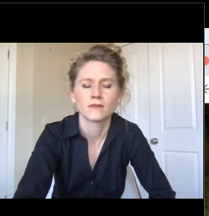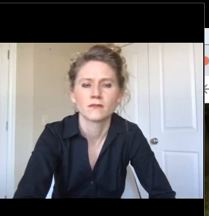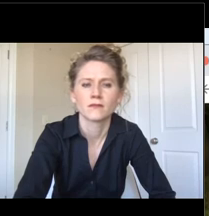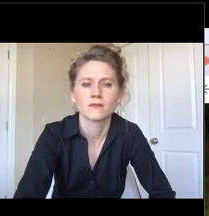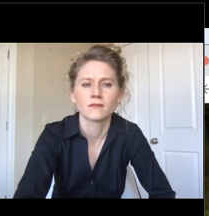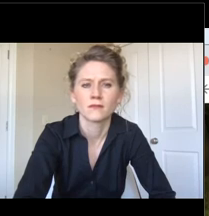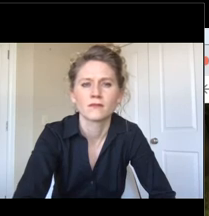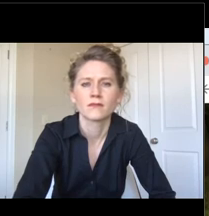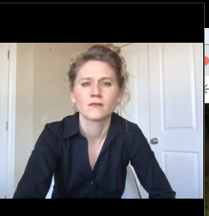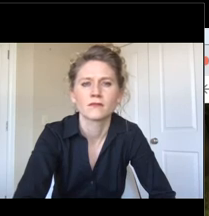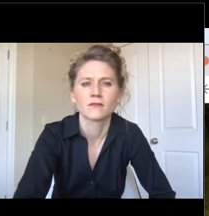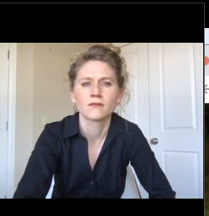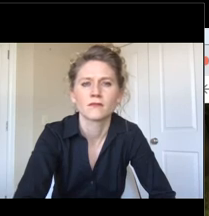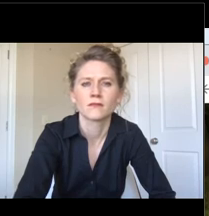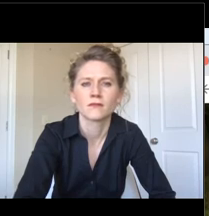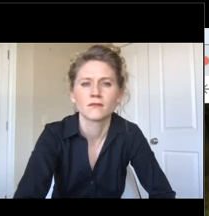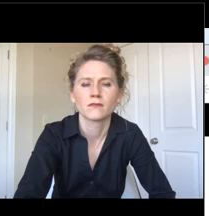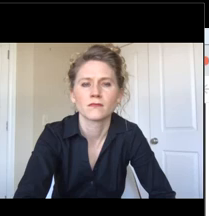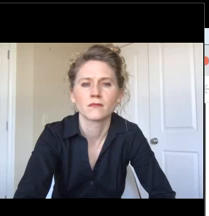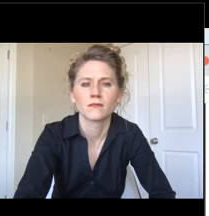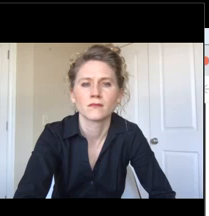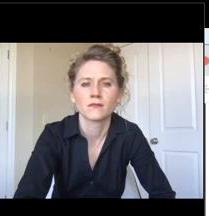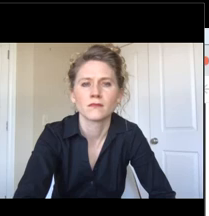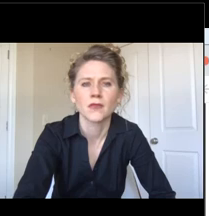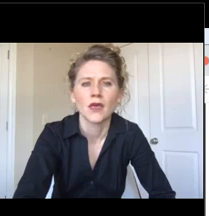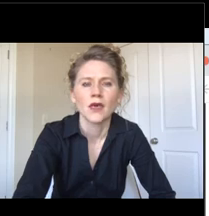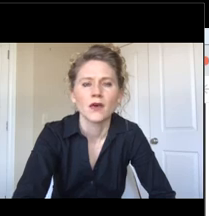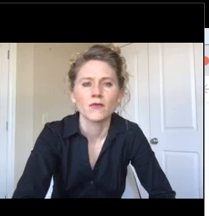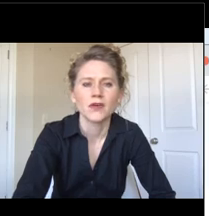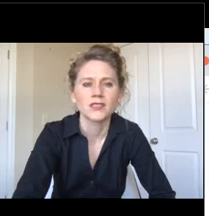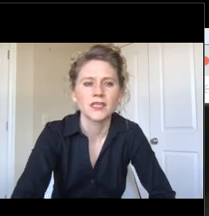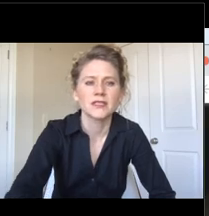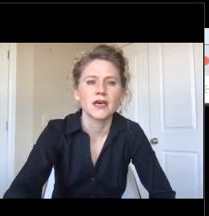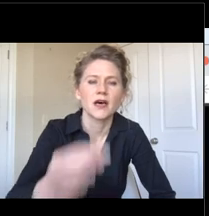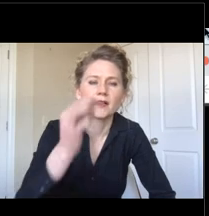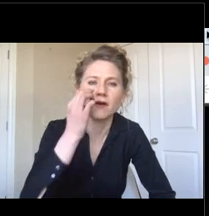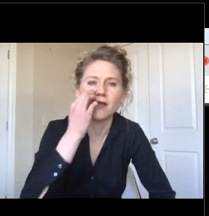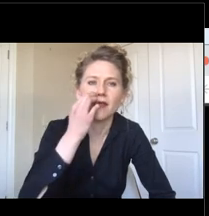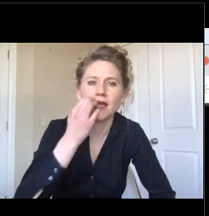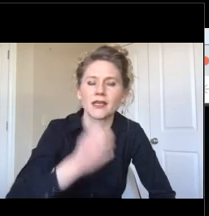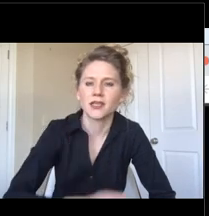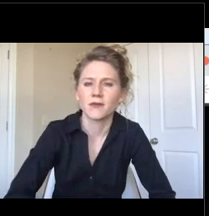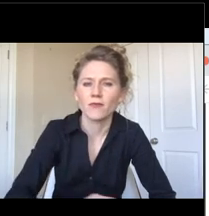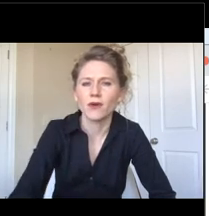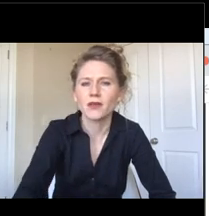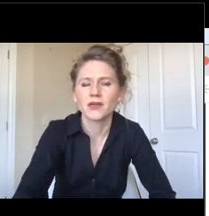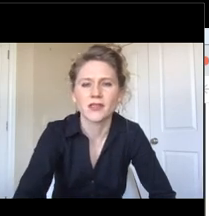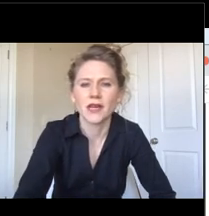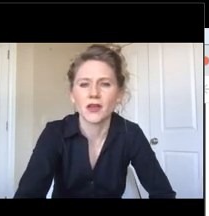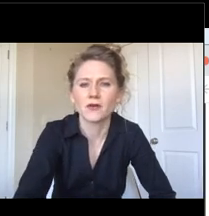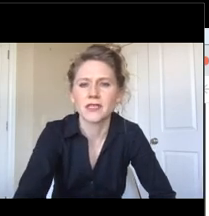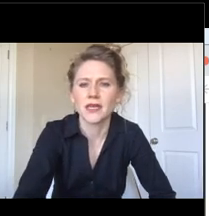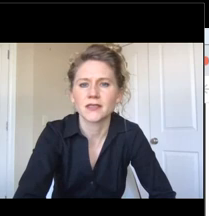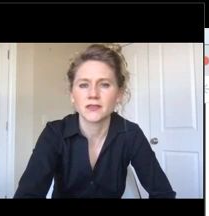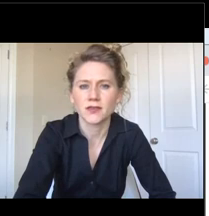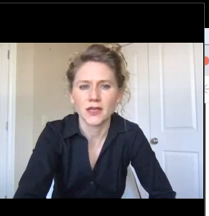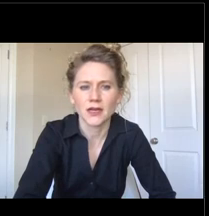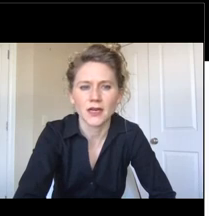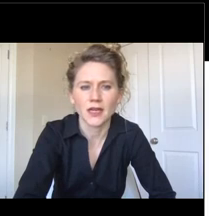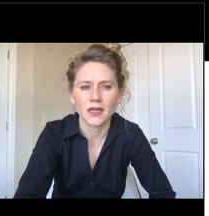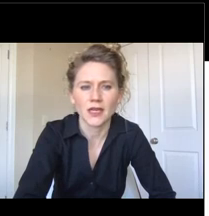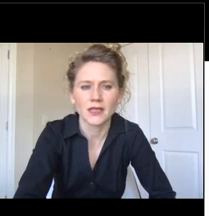circle back and let Jerry finish talking about Palos Verdes. While she's loading that again, Jerry, we had one question that I know isn't